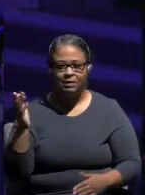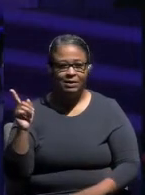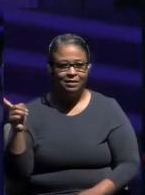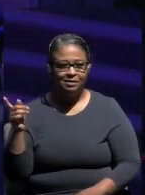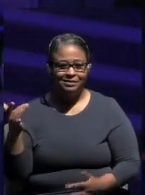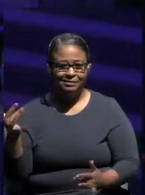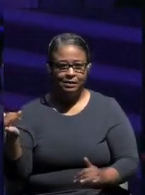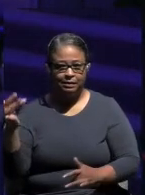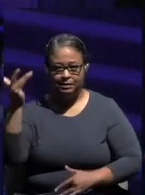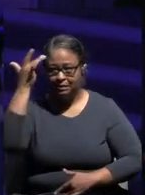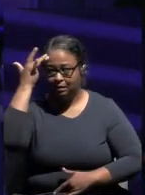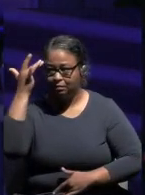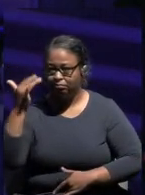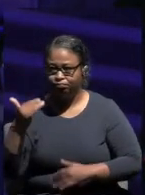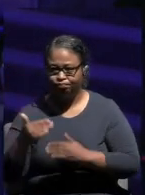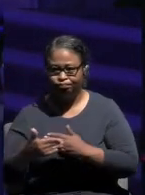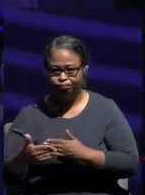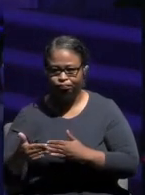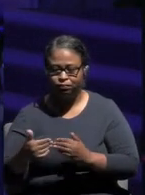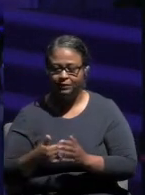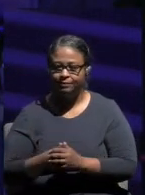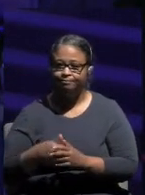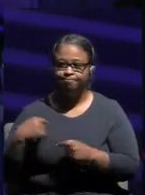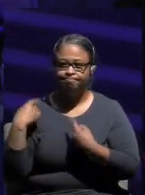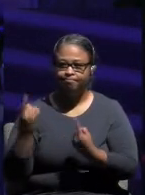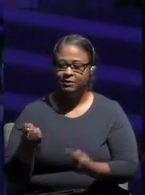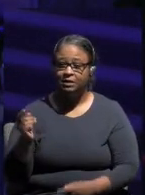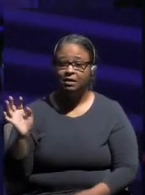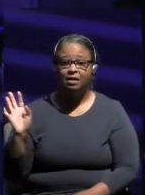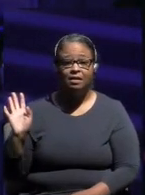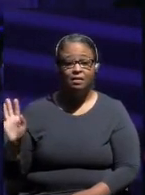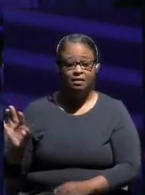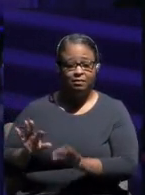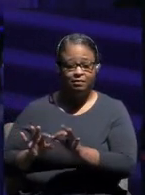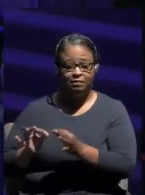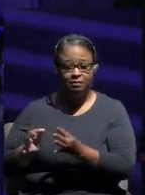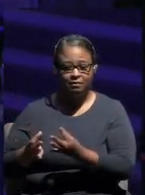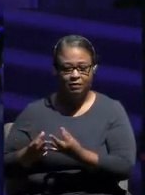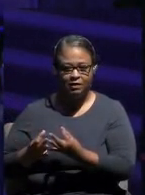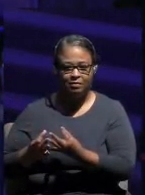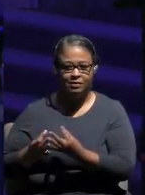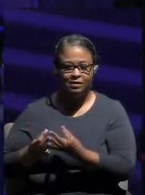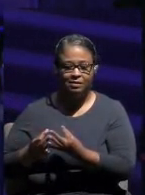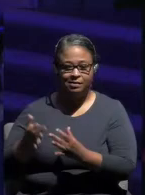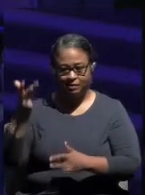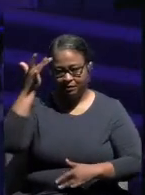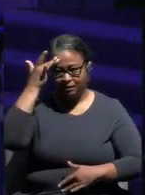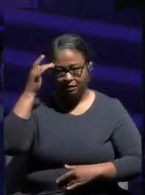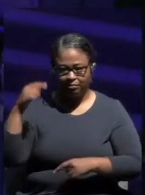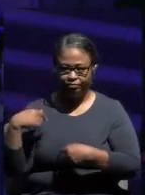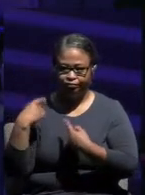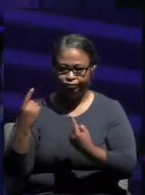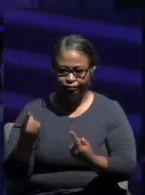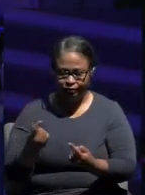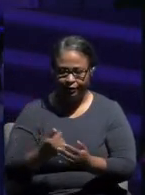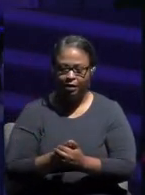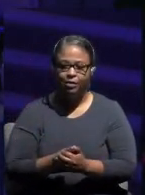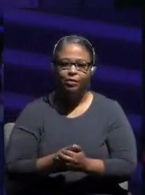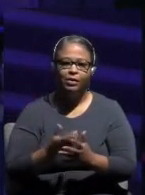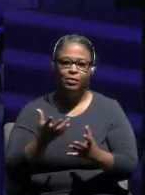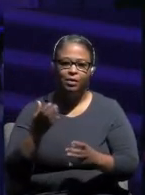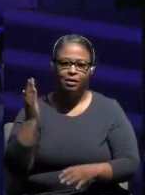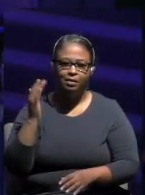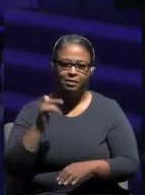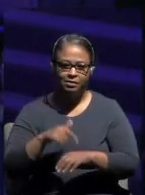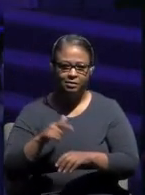from sickness. Their family, the Clark family, is suffering from sickness, and we want God to touch